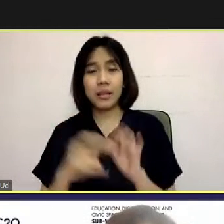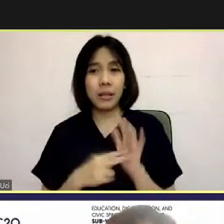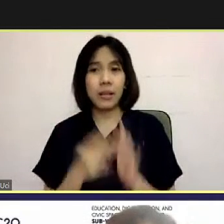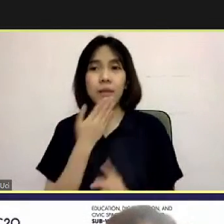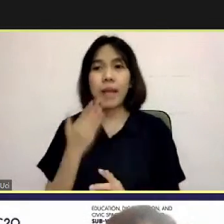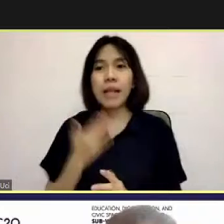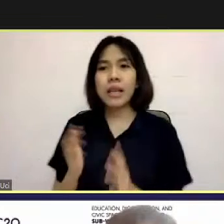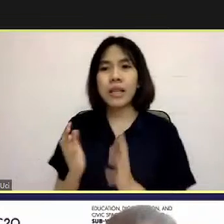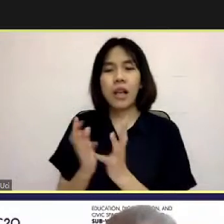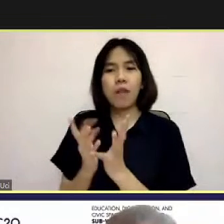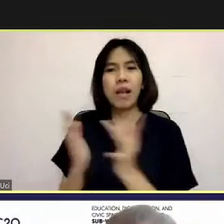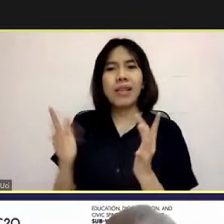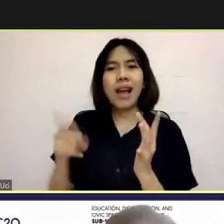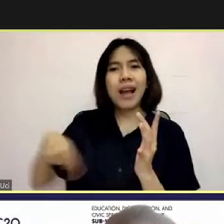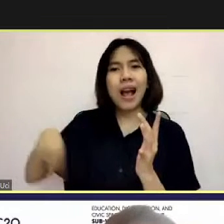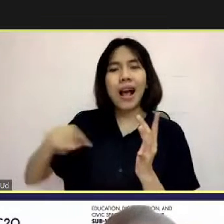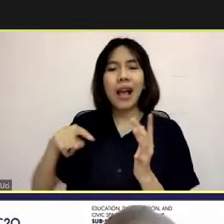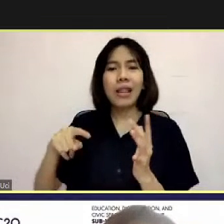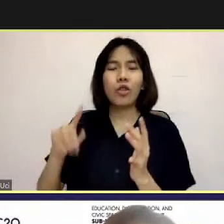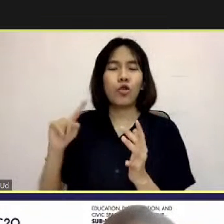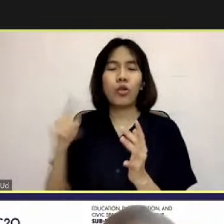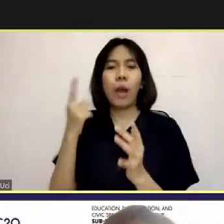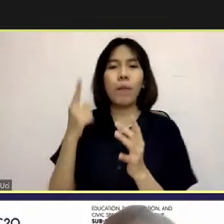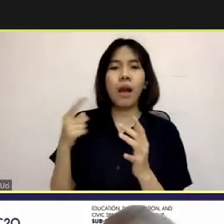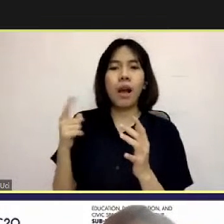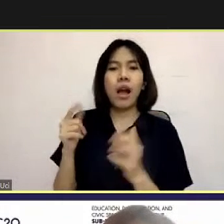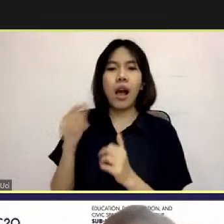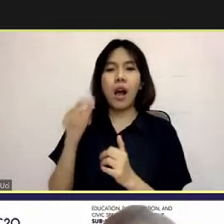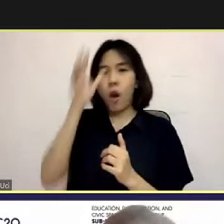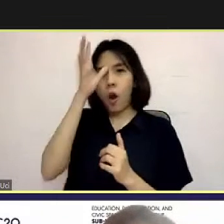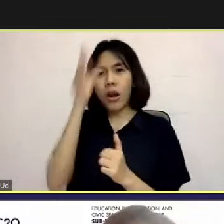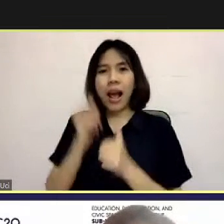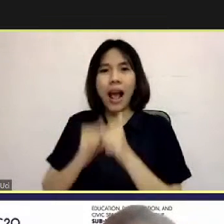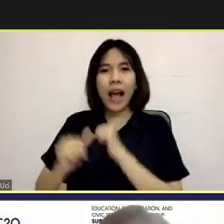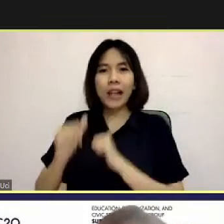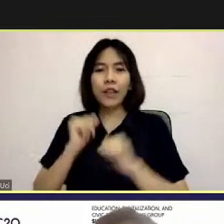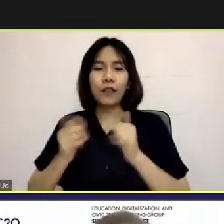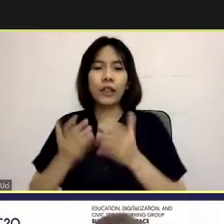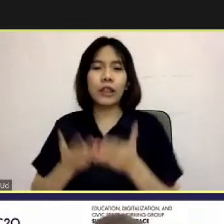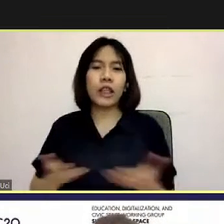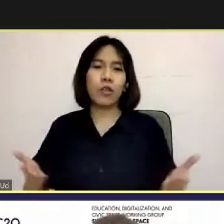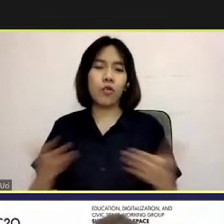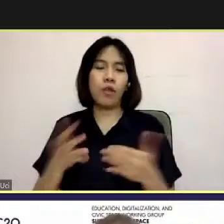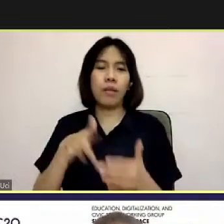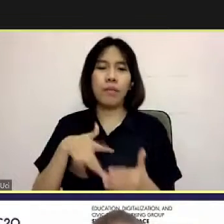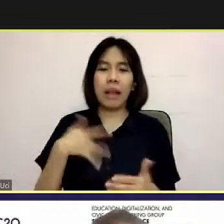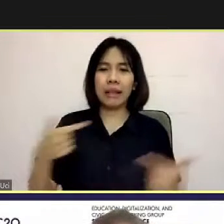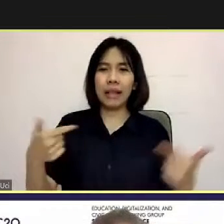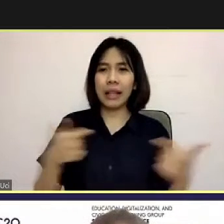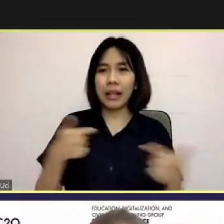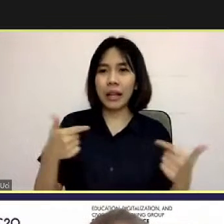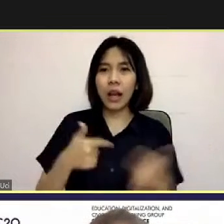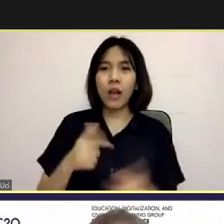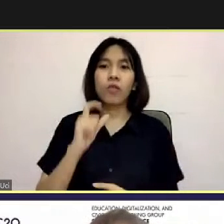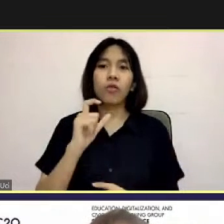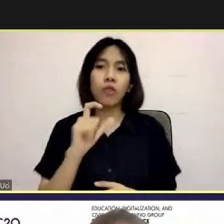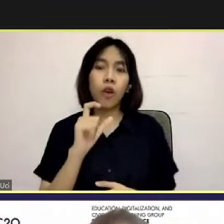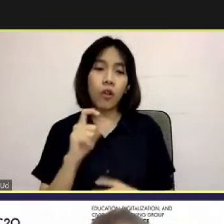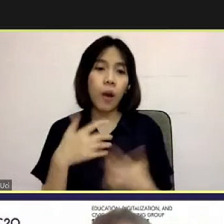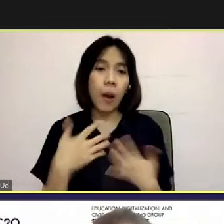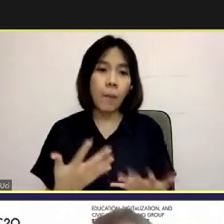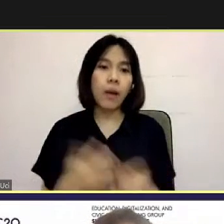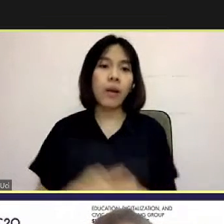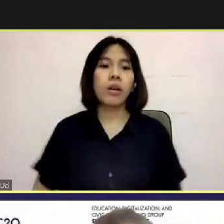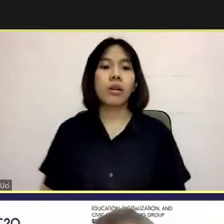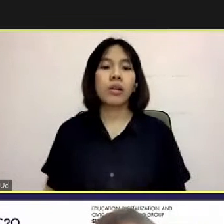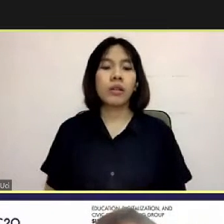can disturb the people or the environmental activists in doing their job. So what